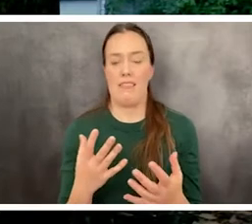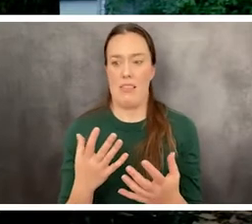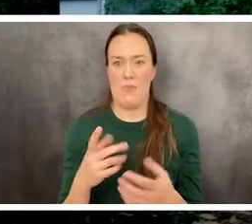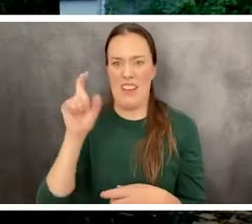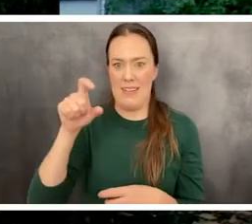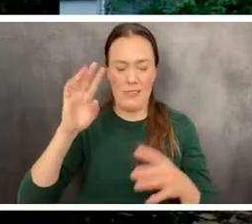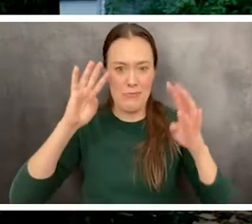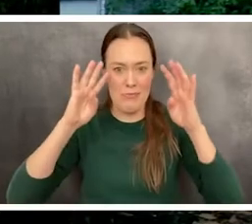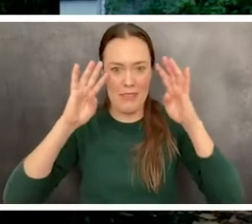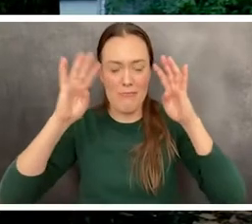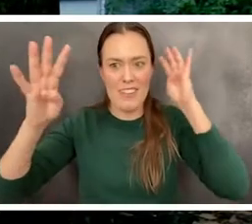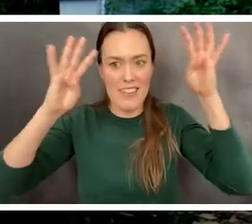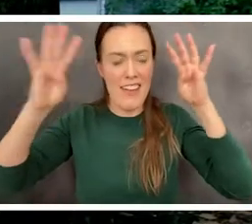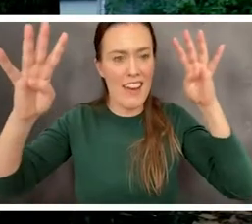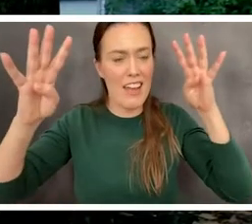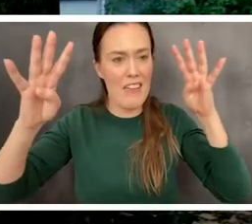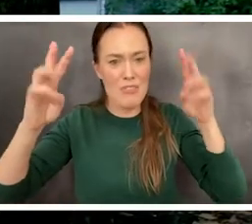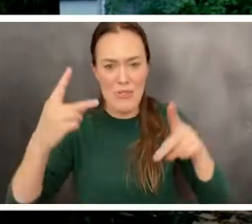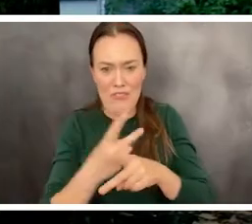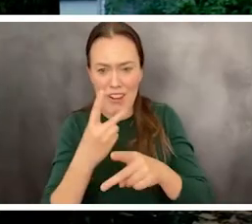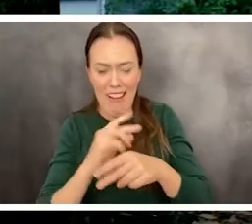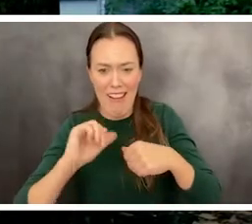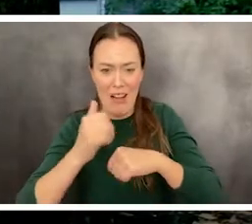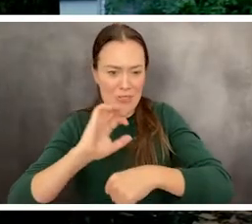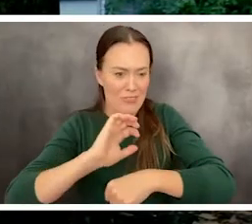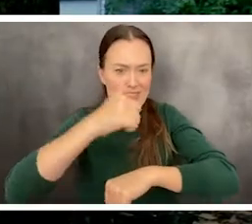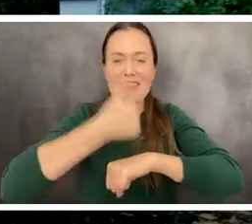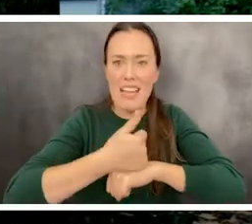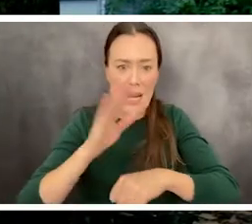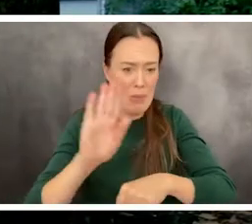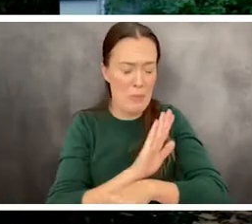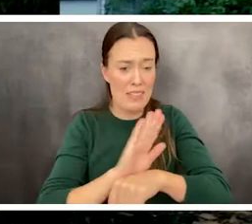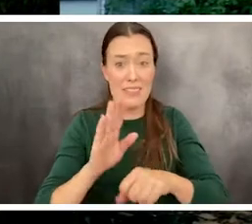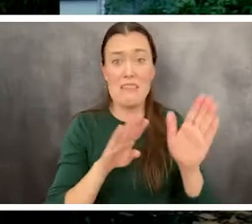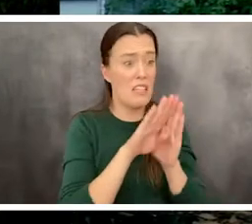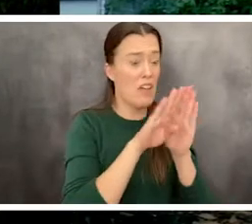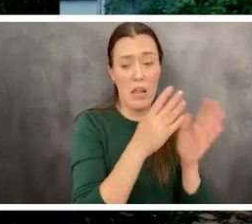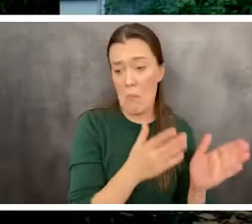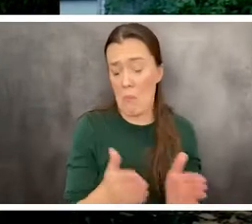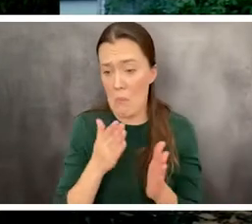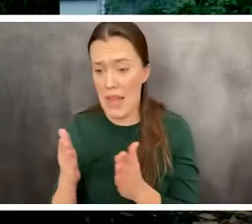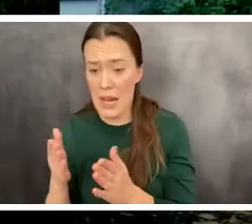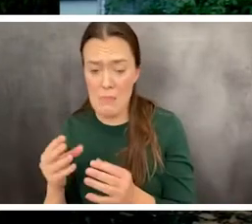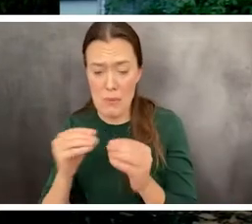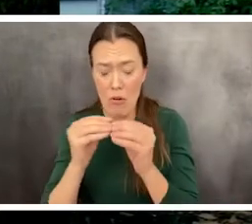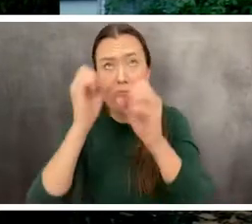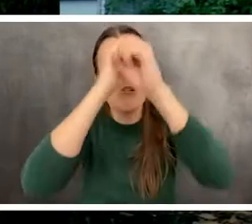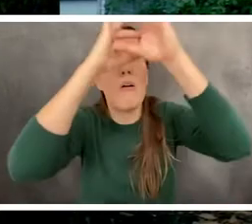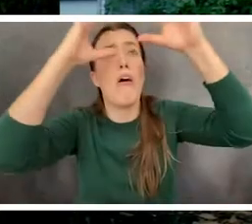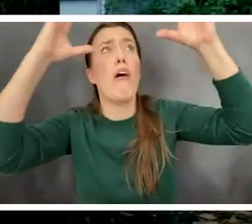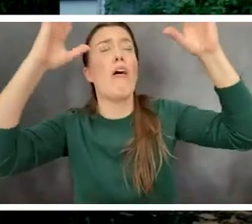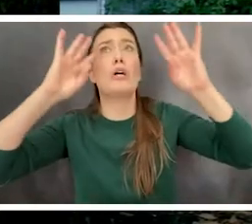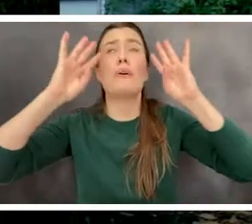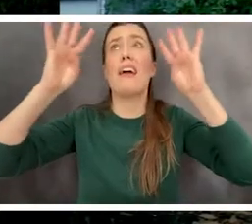the creativity it drew on to pull this together, develop a business plan, stretch ourselves in ways that we